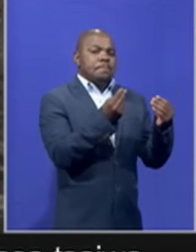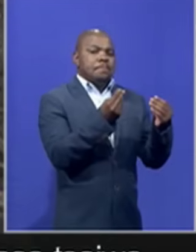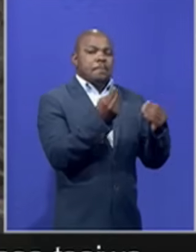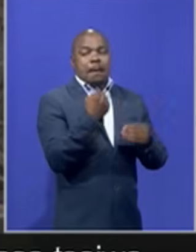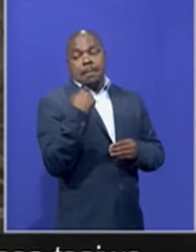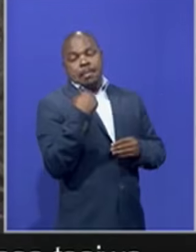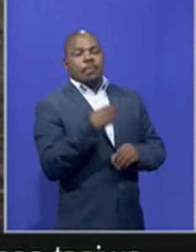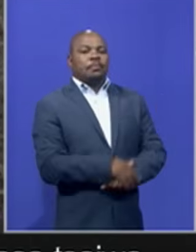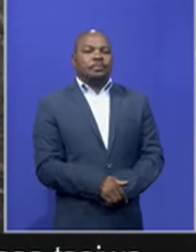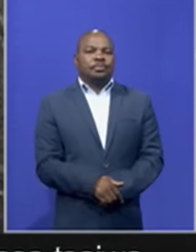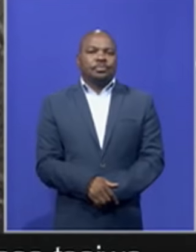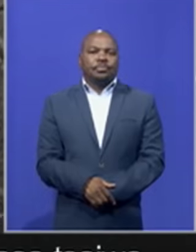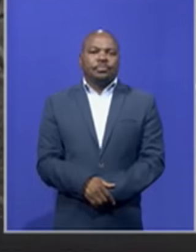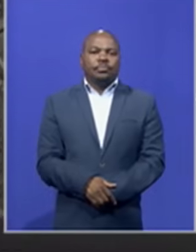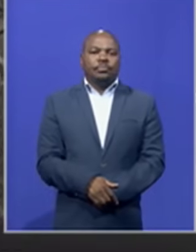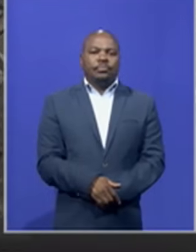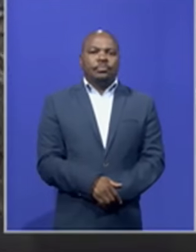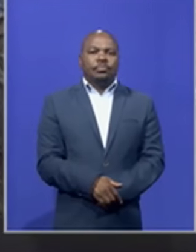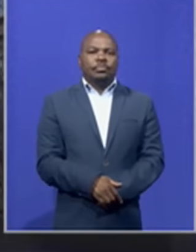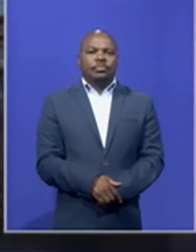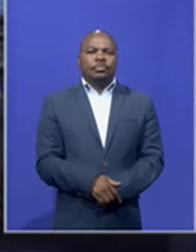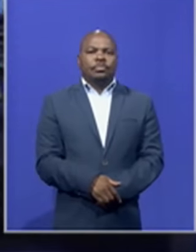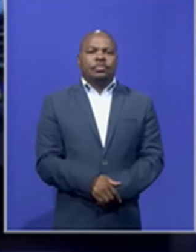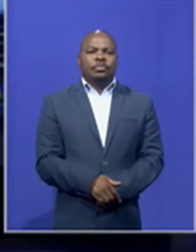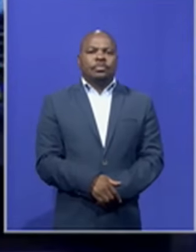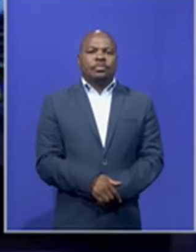tshwere maobane.